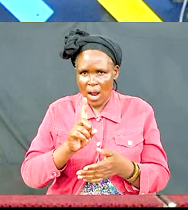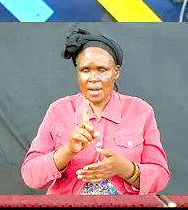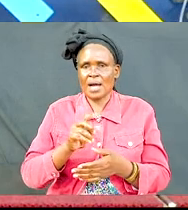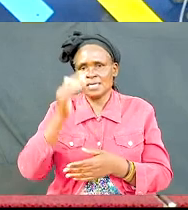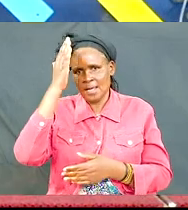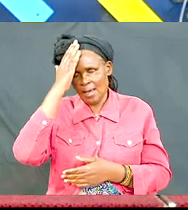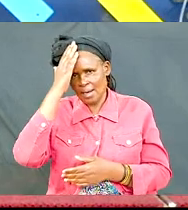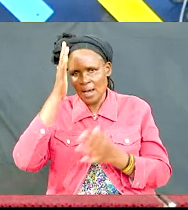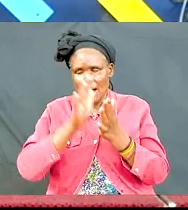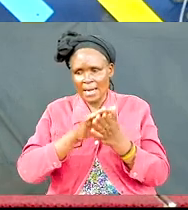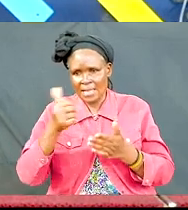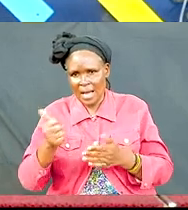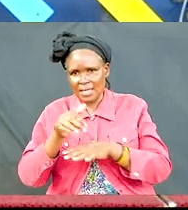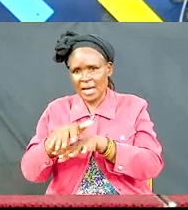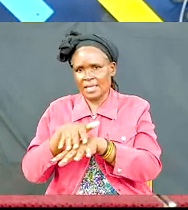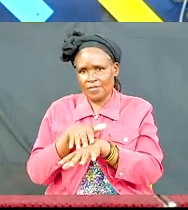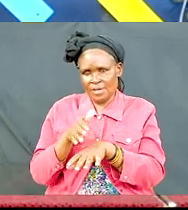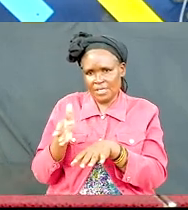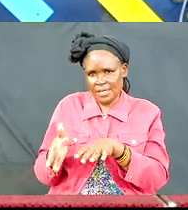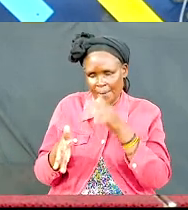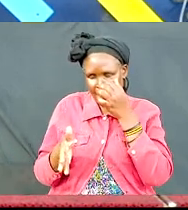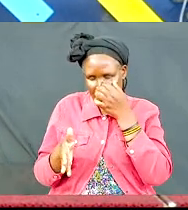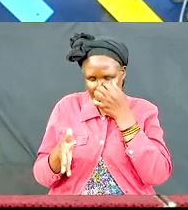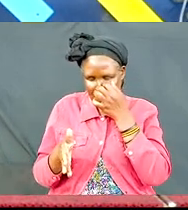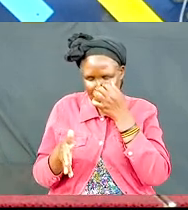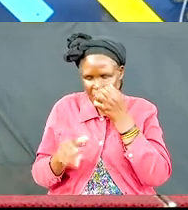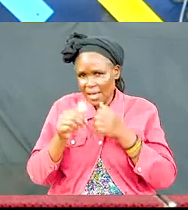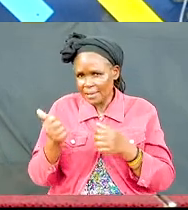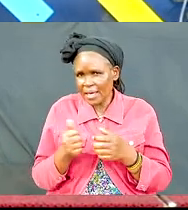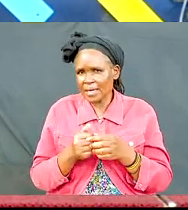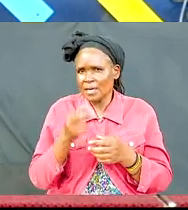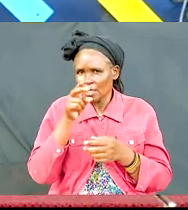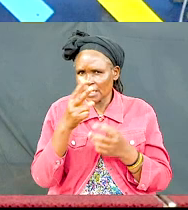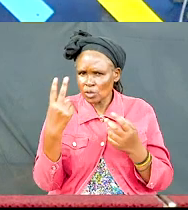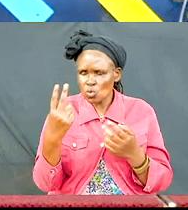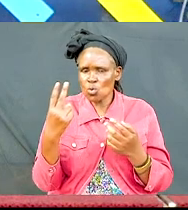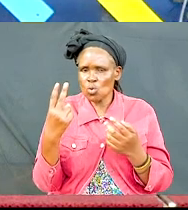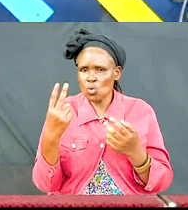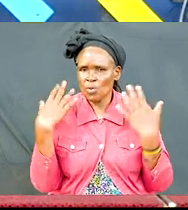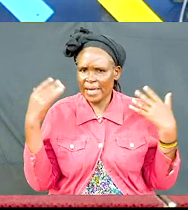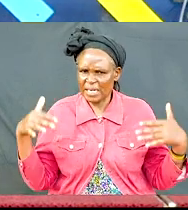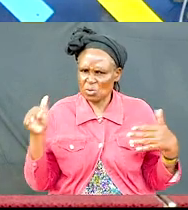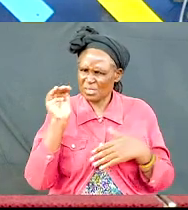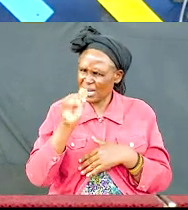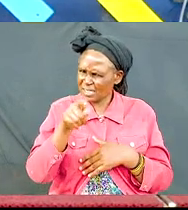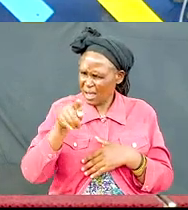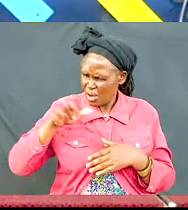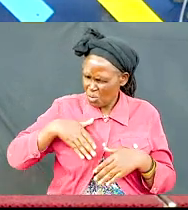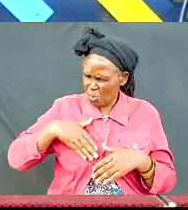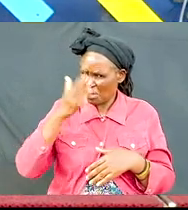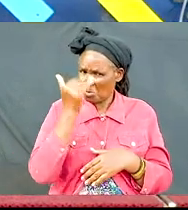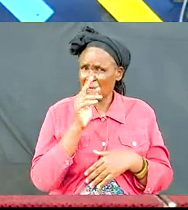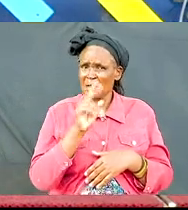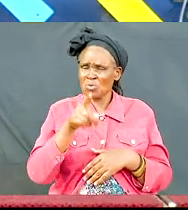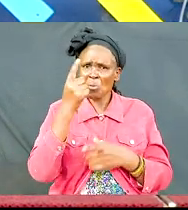head and the other at the foot. Then the two angels asked her, "Woman, why are you